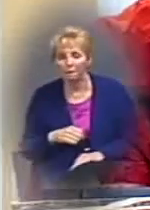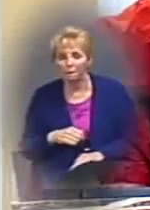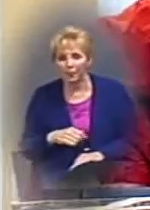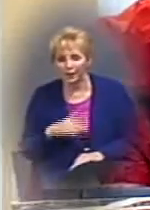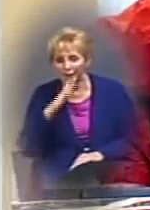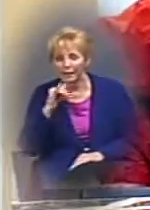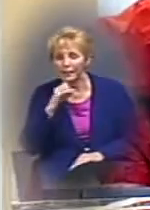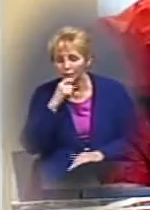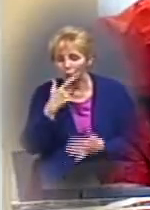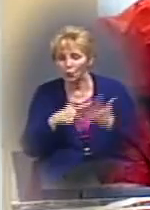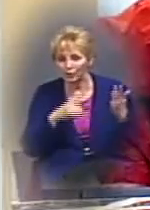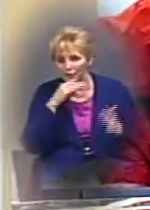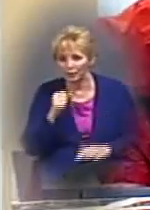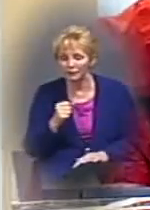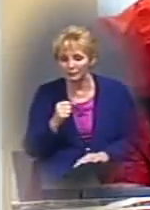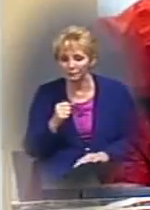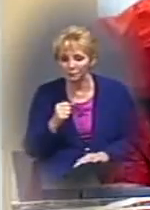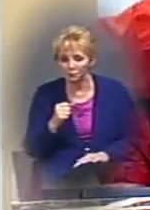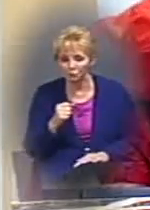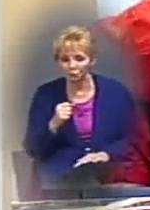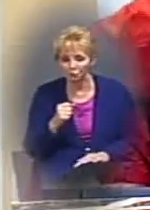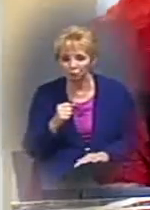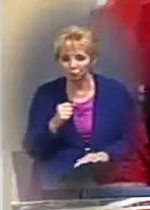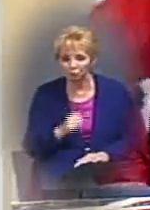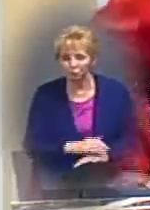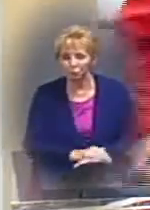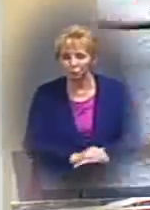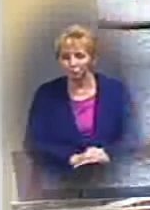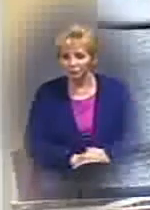it is what it is, and the petition is growing, Mayor.